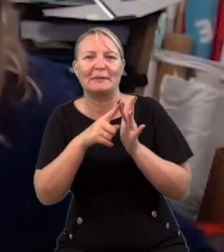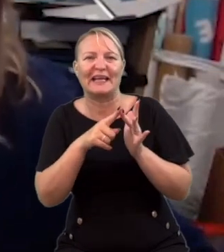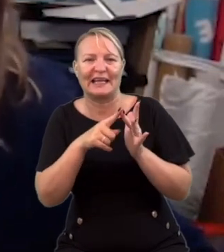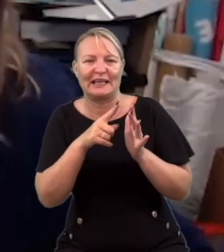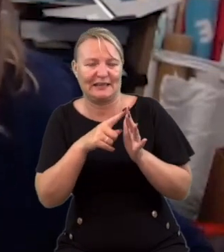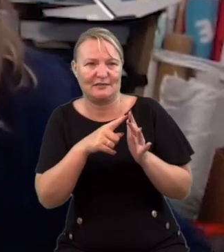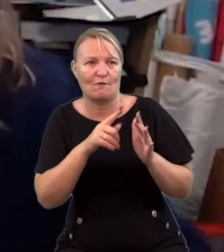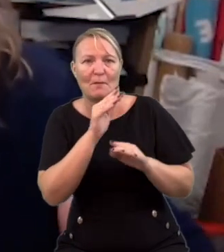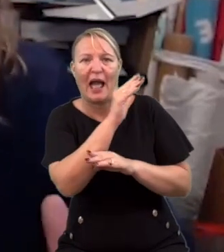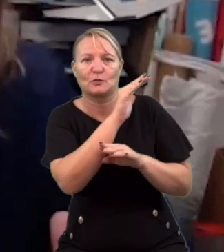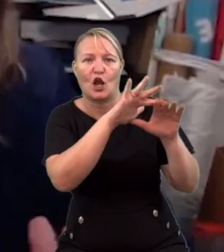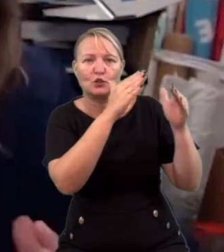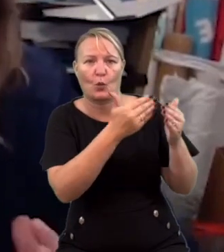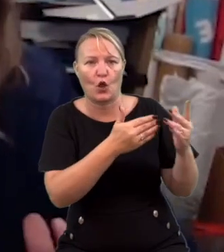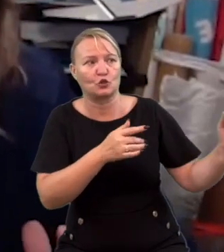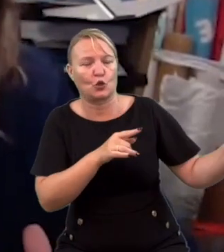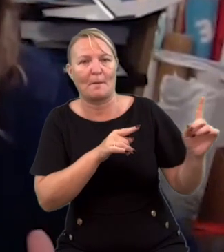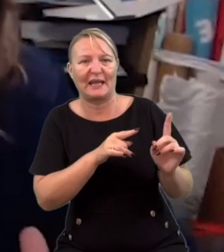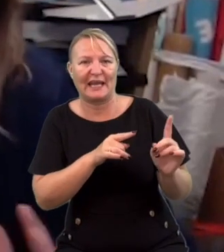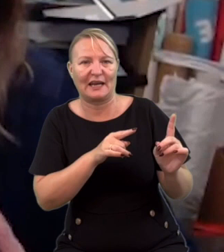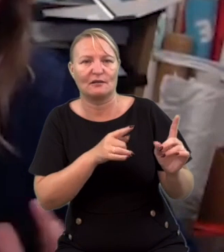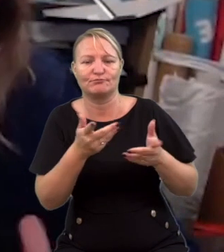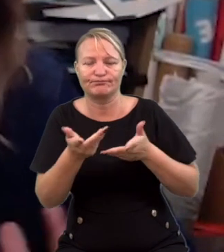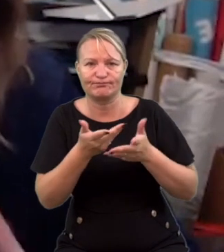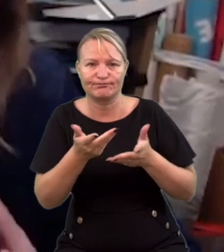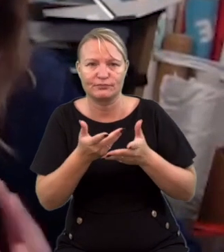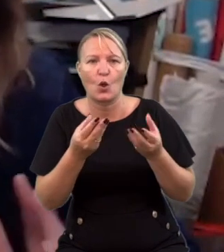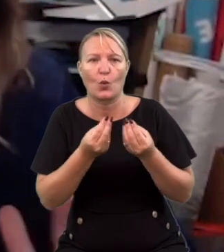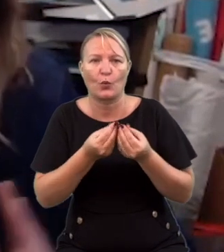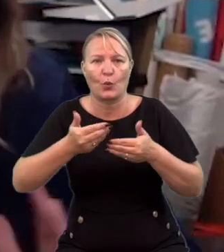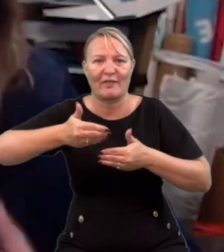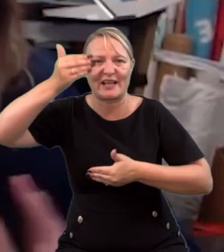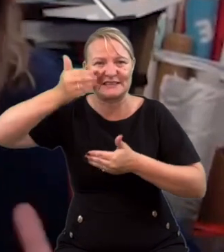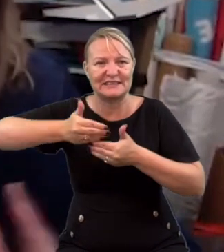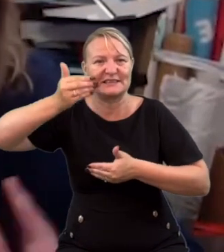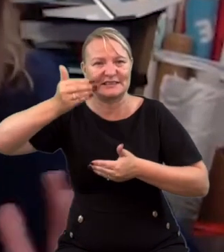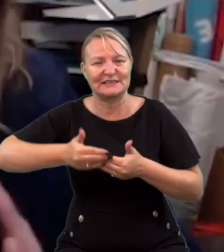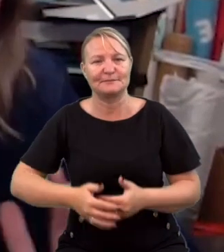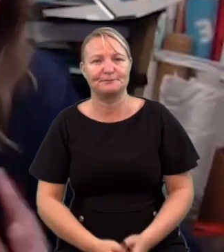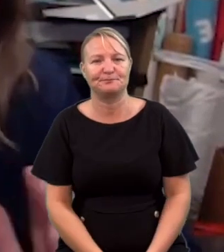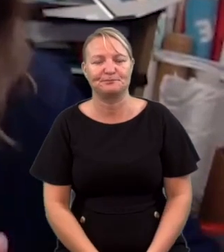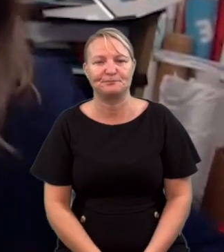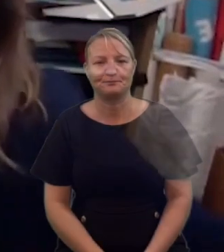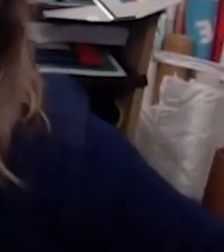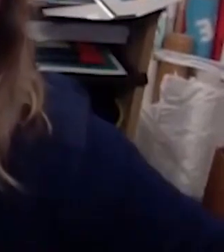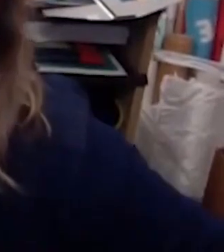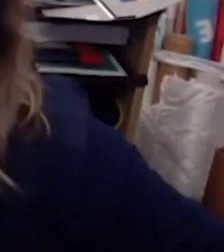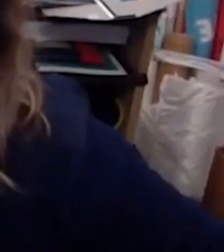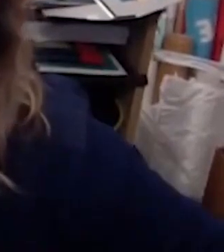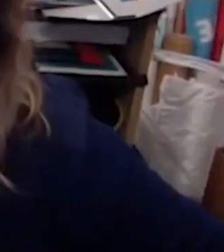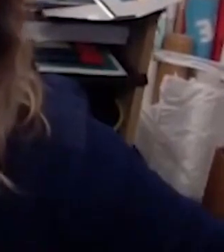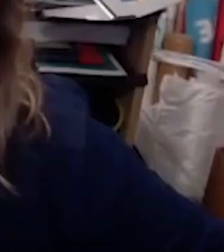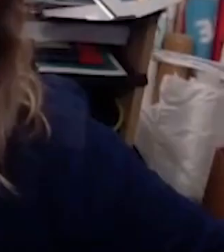she's from the outside world, and you know that she's from the outside world, and then they can kind of communicate through the fences.